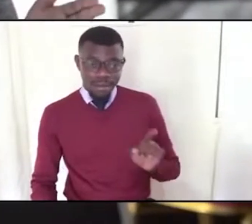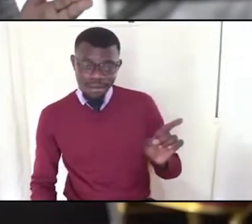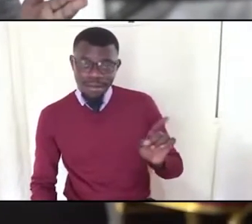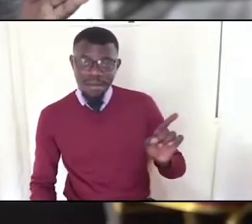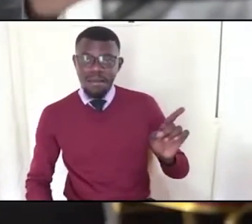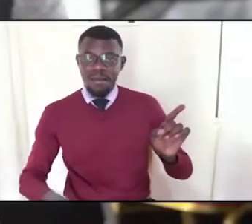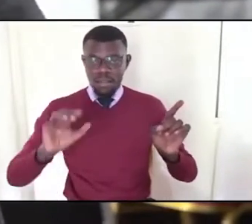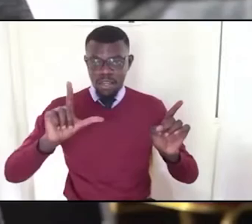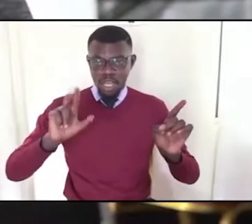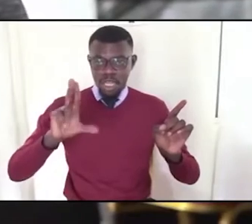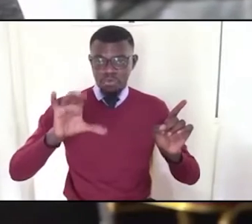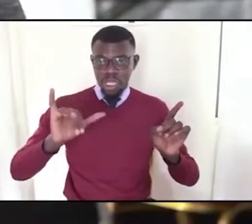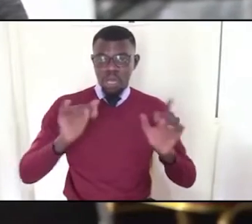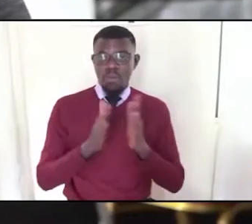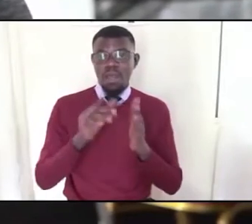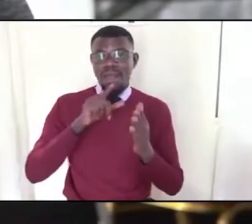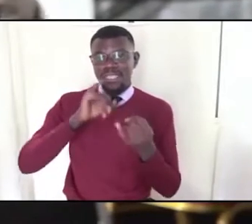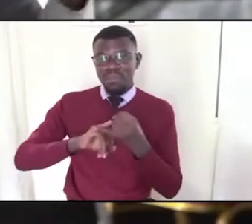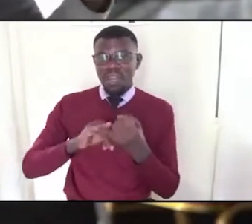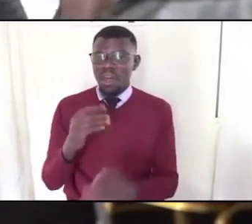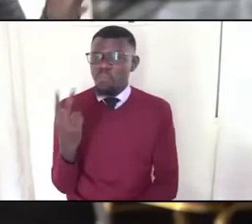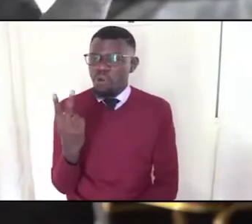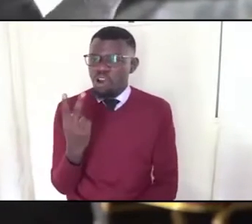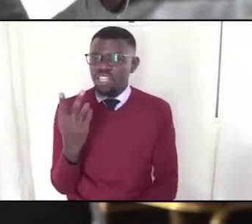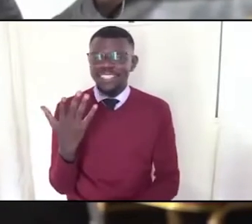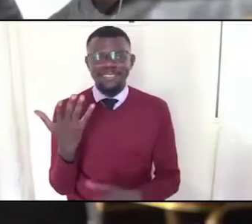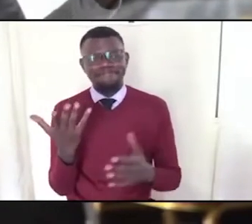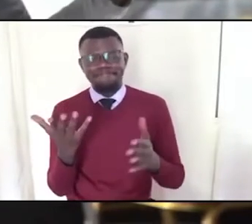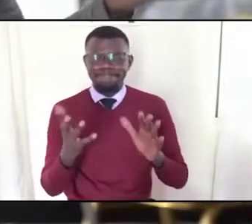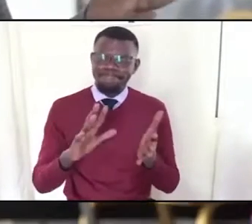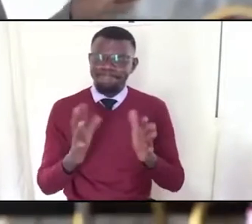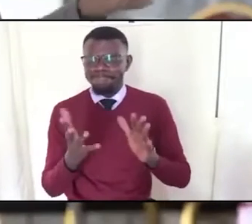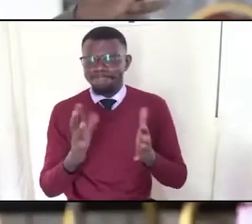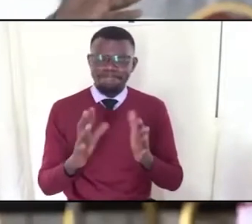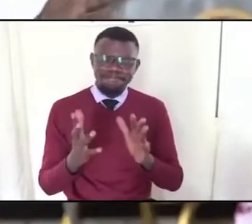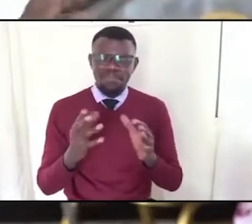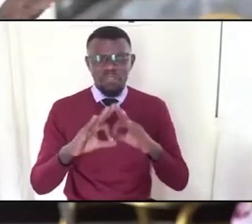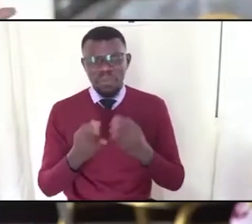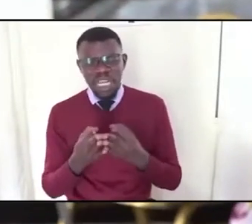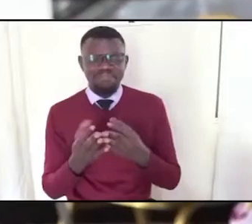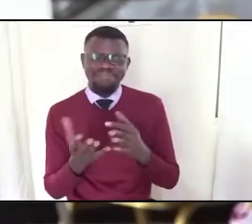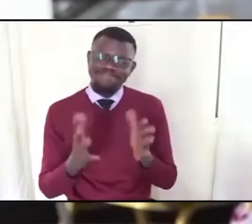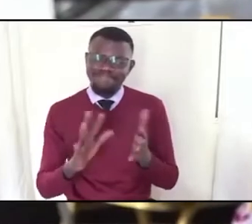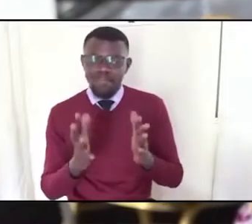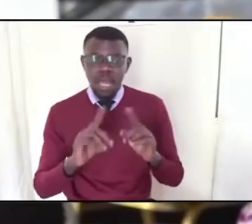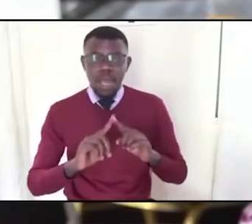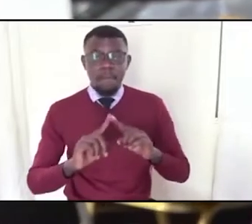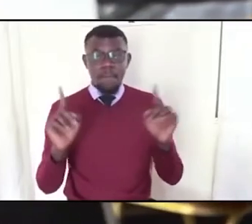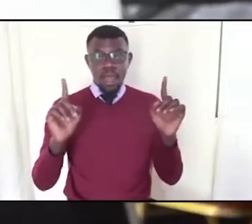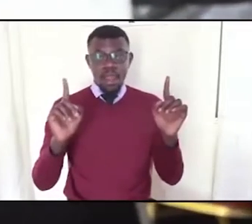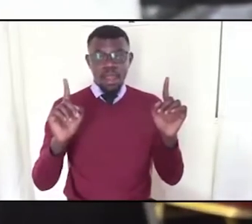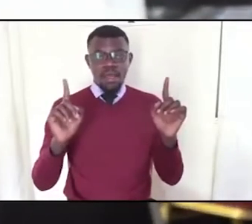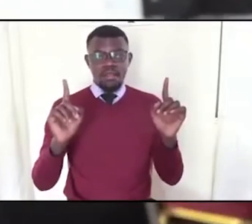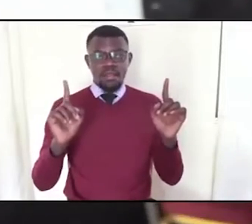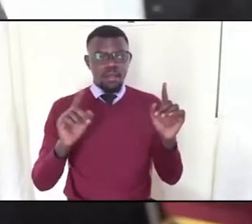Lucy and her husband were not the well, very spoken family, but our quiet